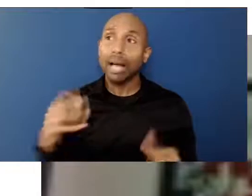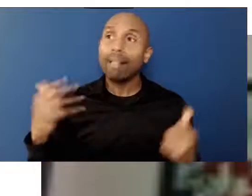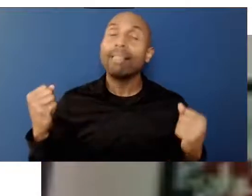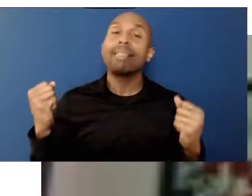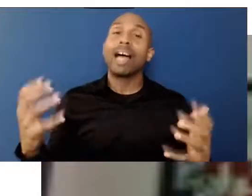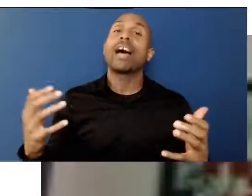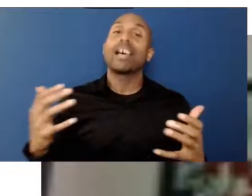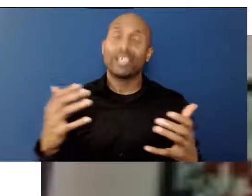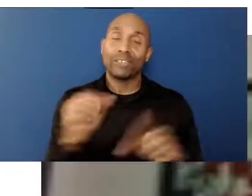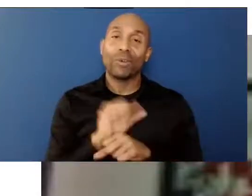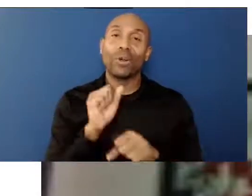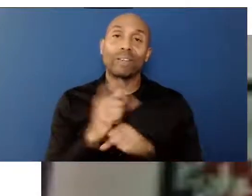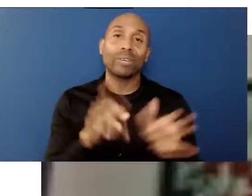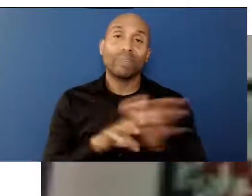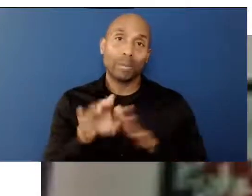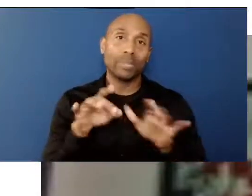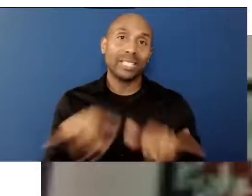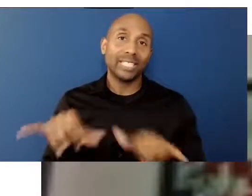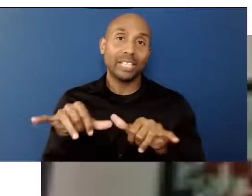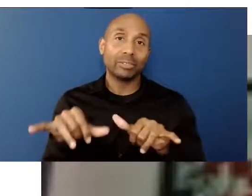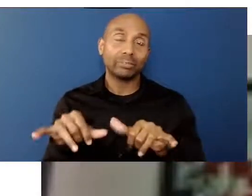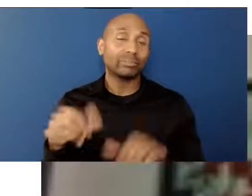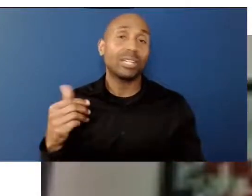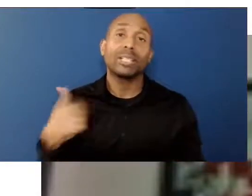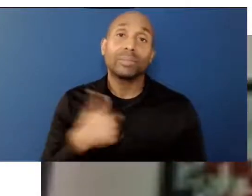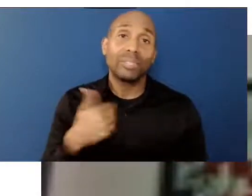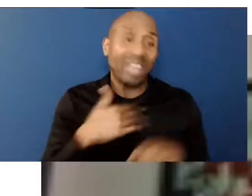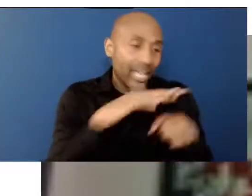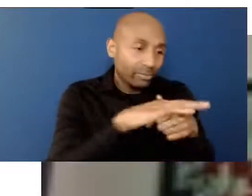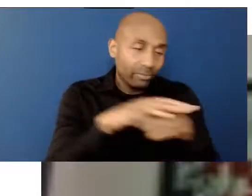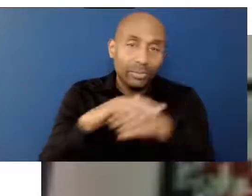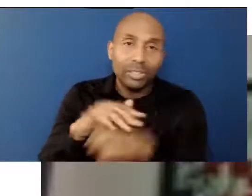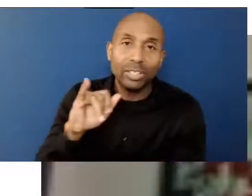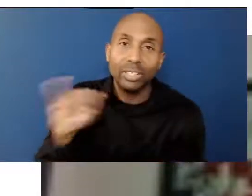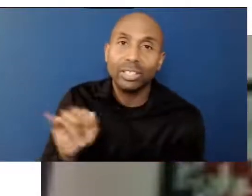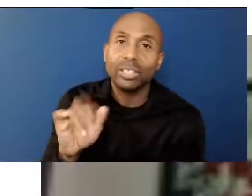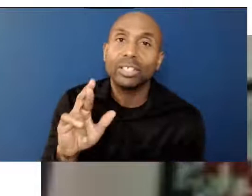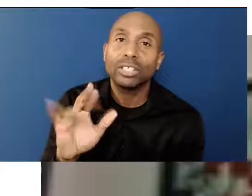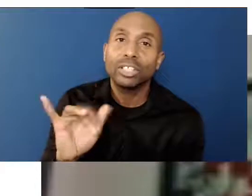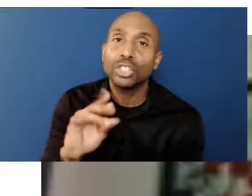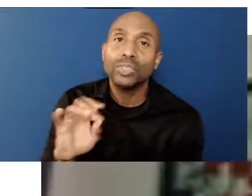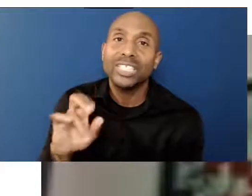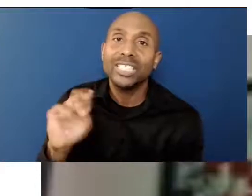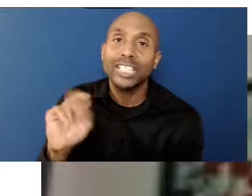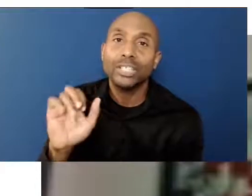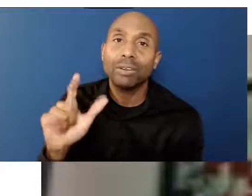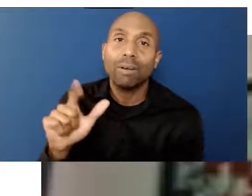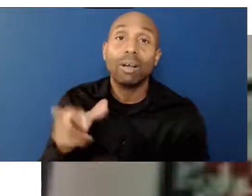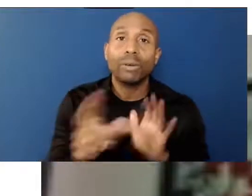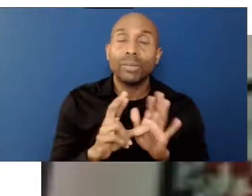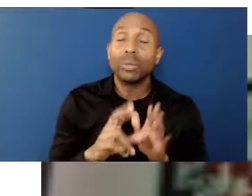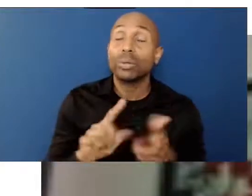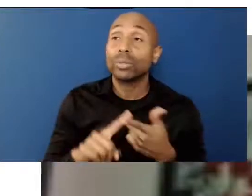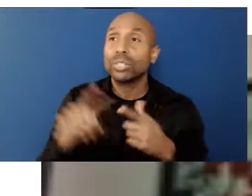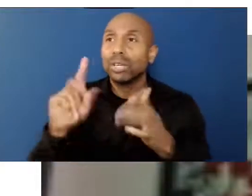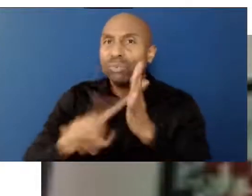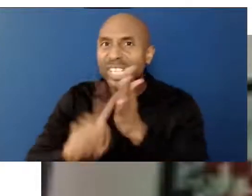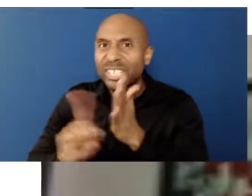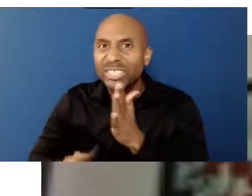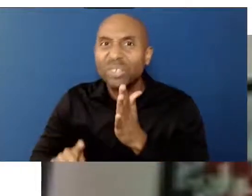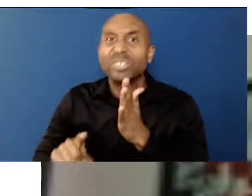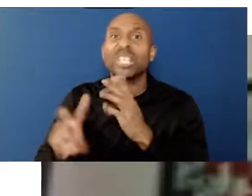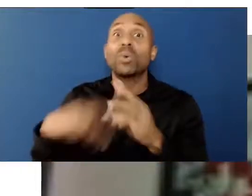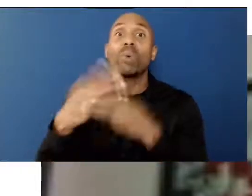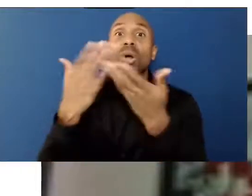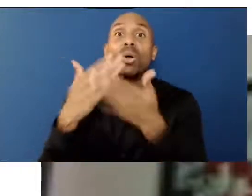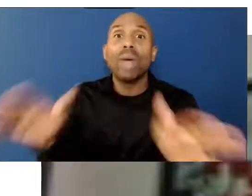everything from jurisdictional reviews to looking at best practice research across the world to, of course, some of the consultation that